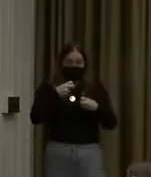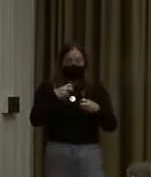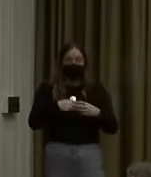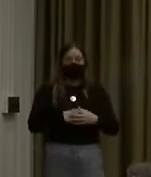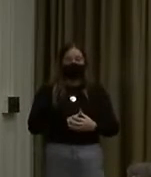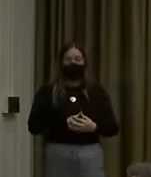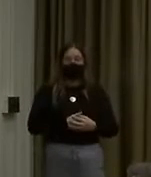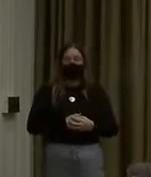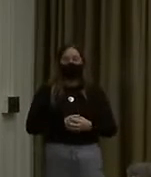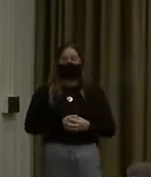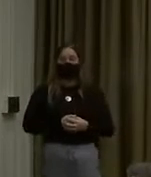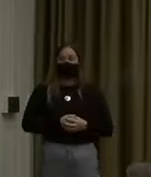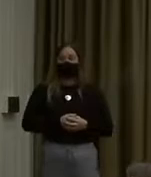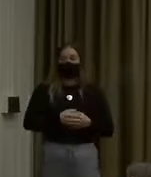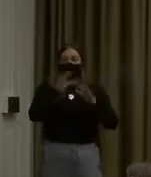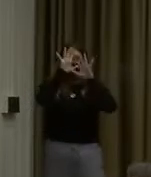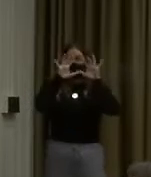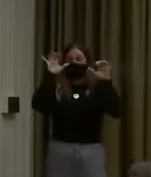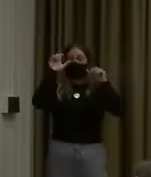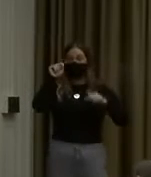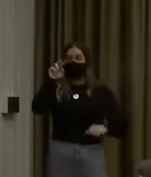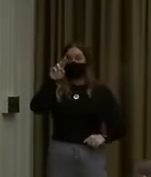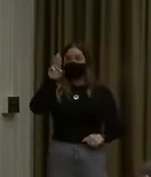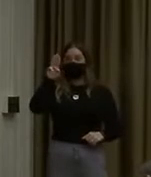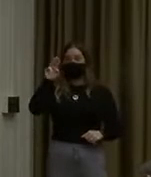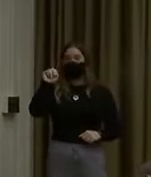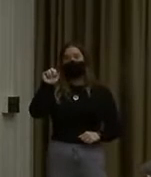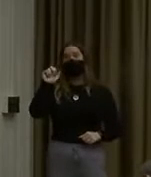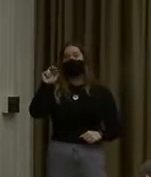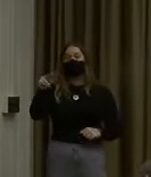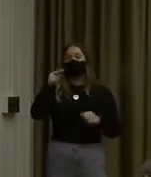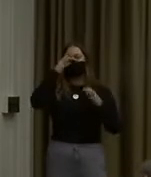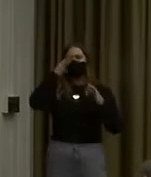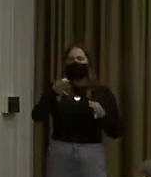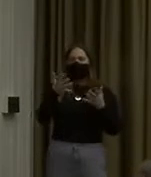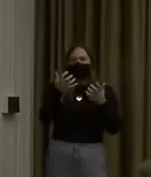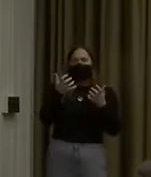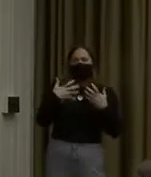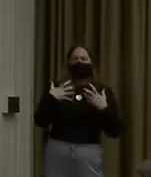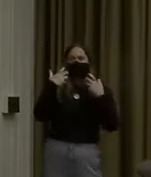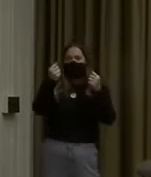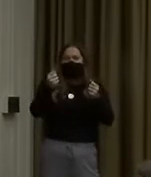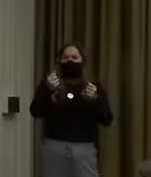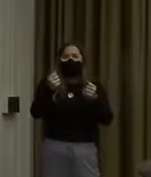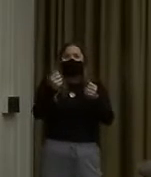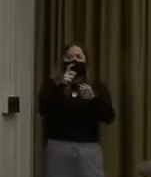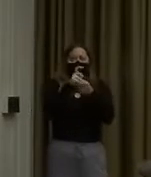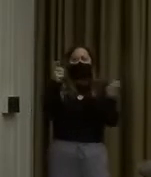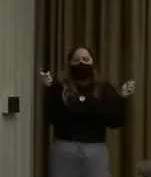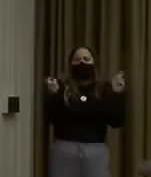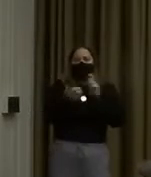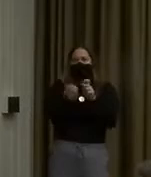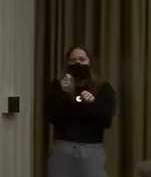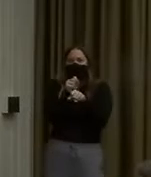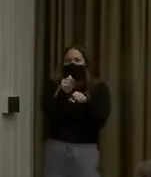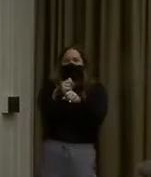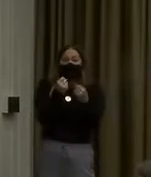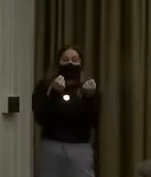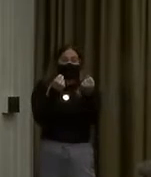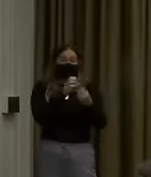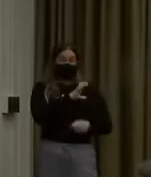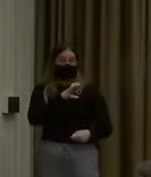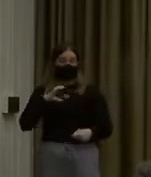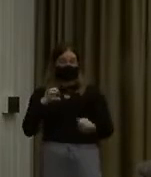And President Truman decided he was trying to work on health reform, but he couldn't get his supporters in